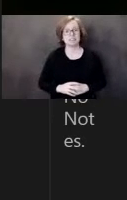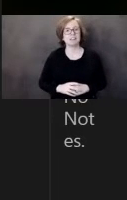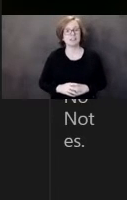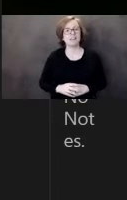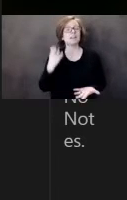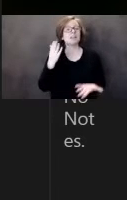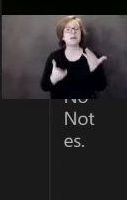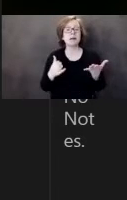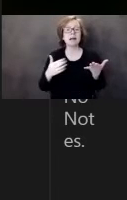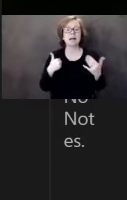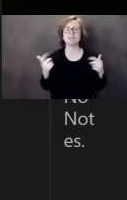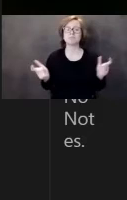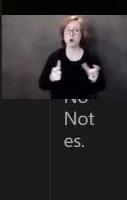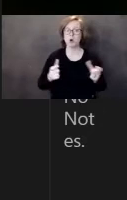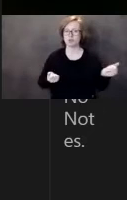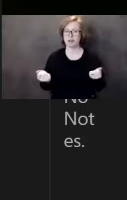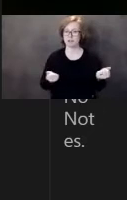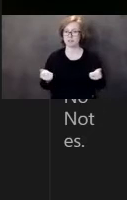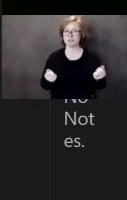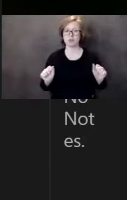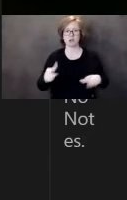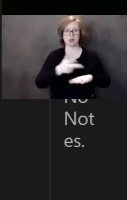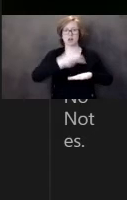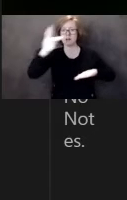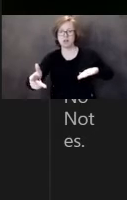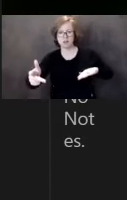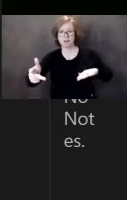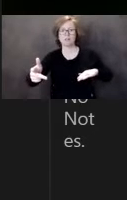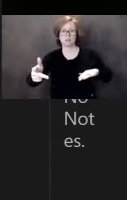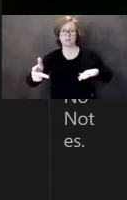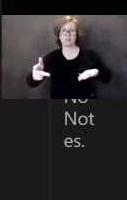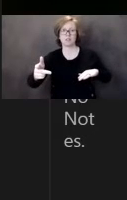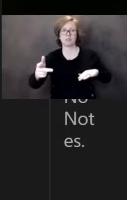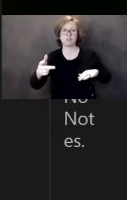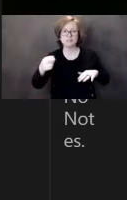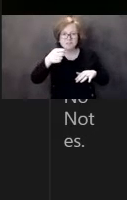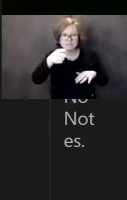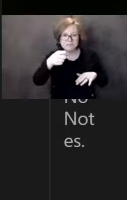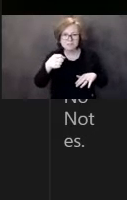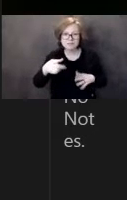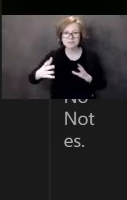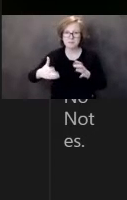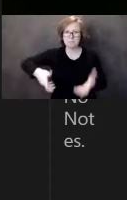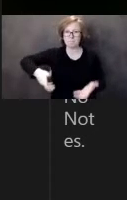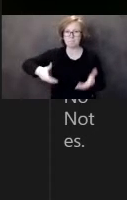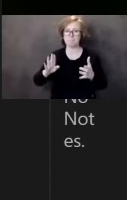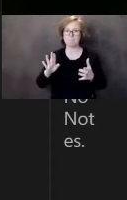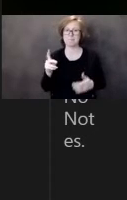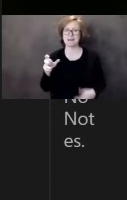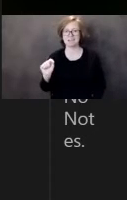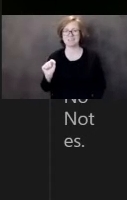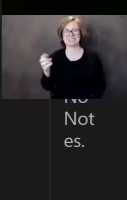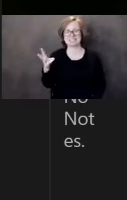small tractor and you're able to move that and put it in with a bucket. This is just a 16 horsepower tractor, so